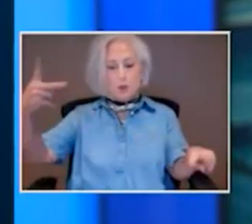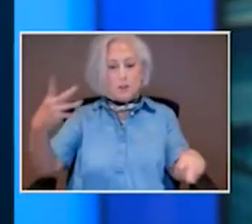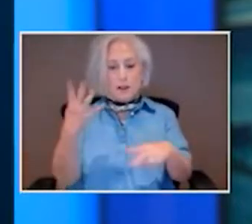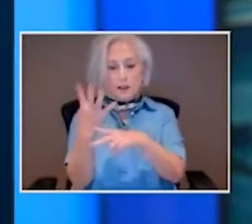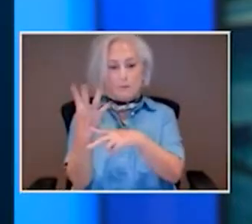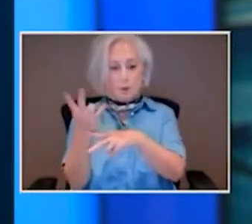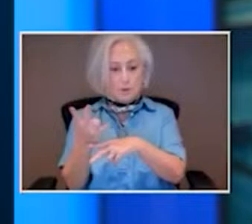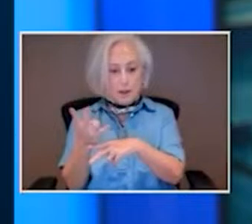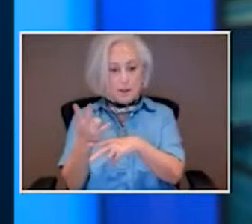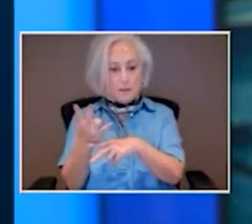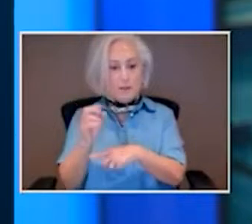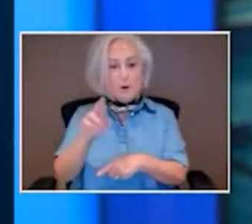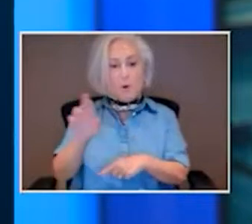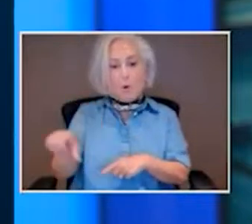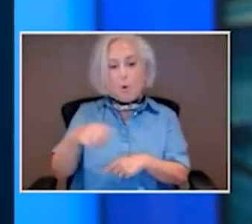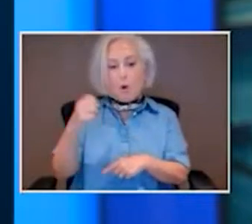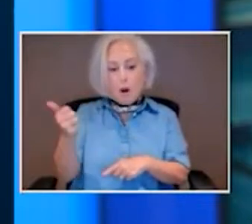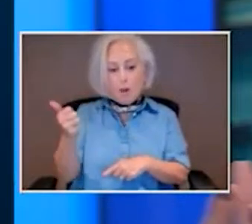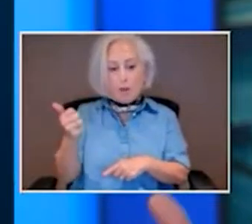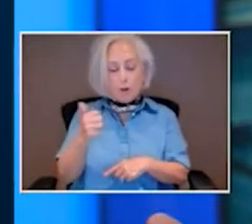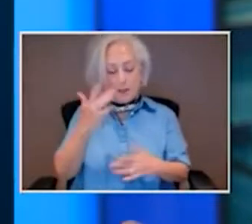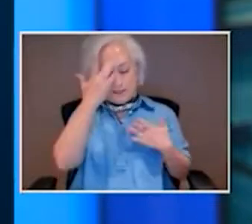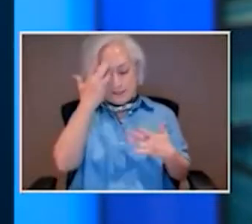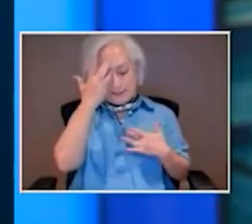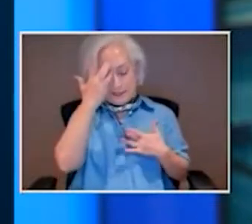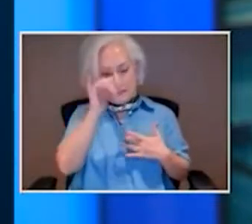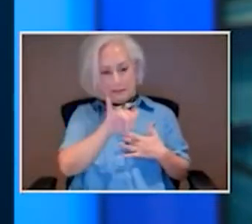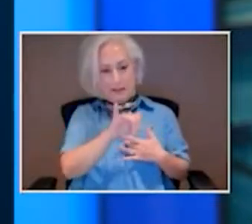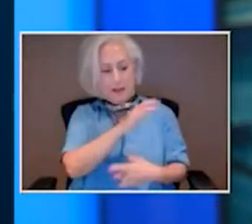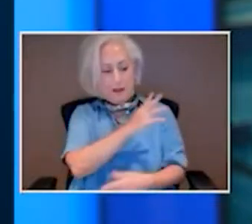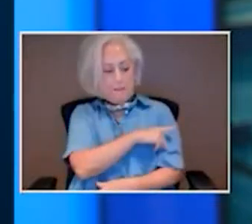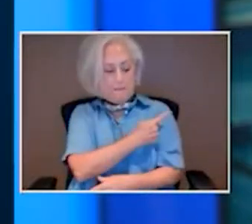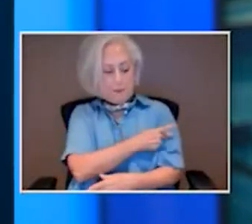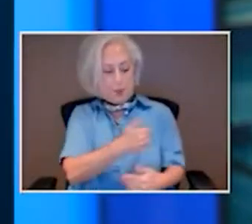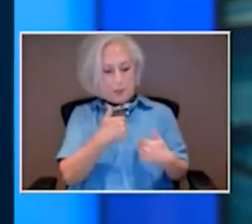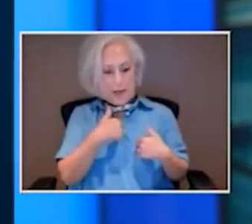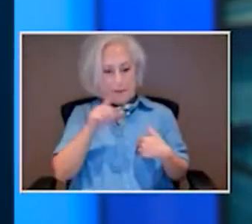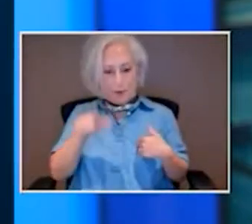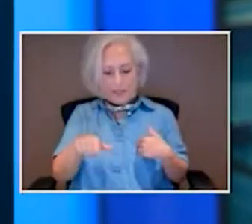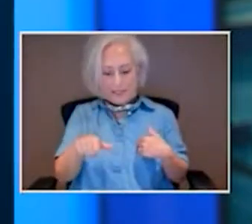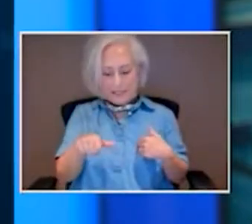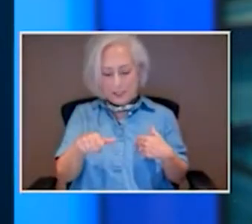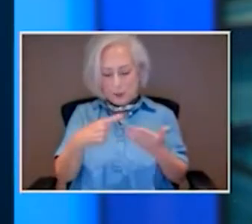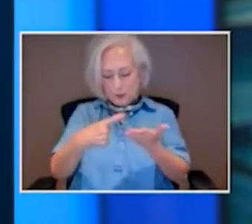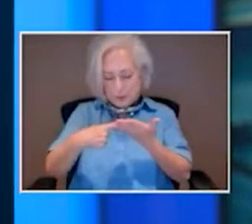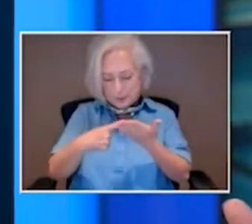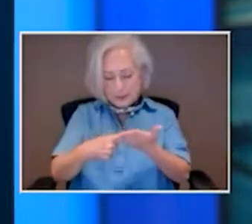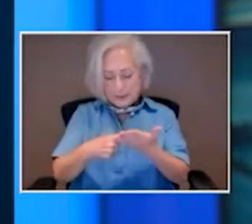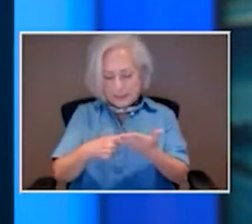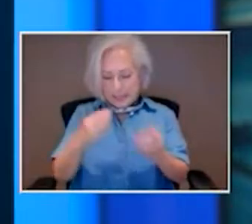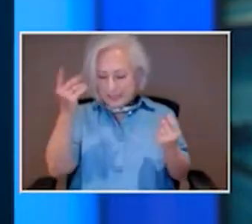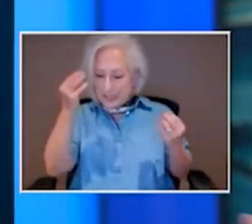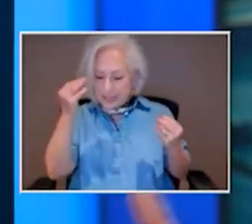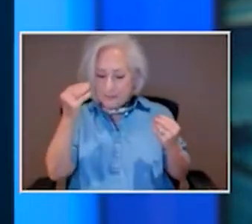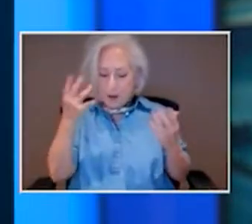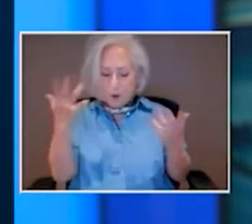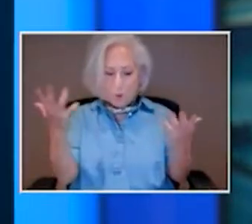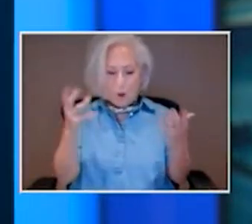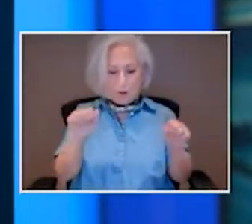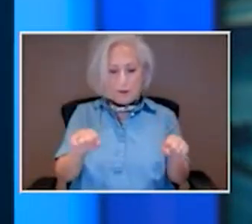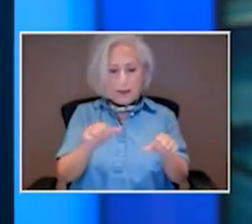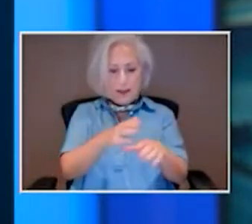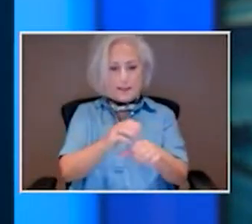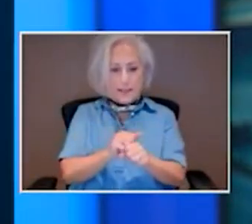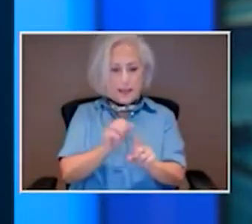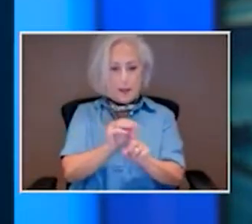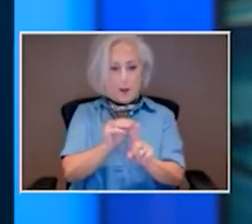patient other comorbidities that might be taken into consideration on their ability to be able to get radiation or conversely